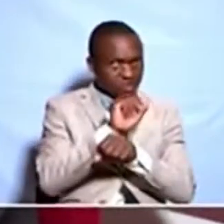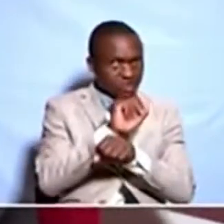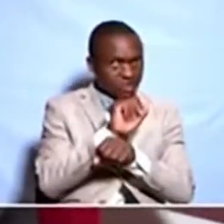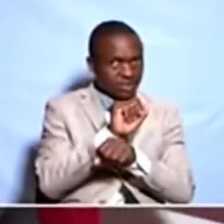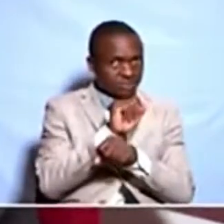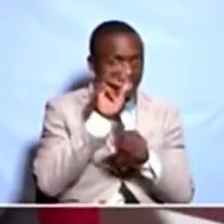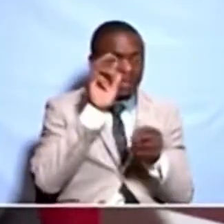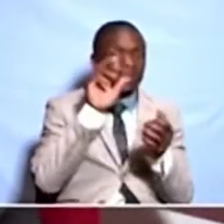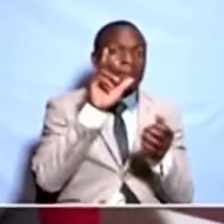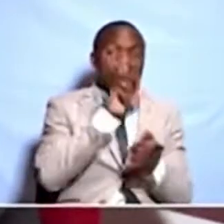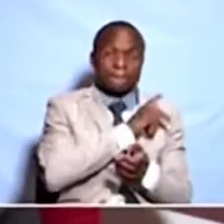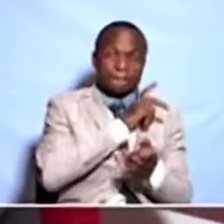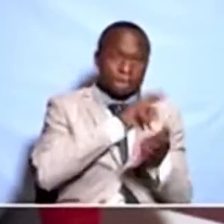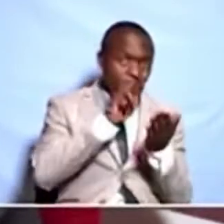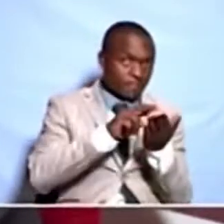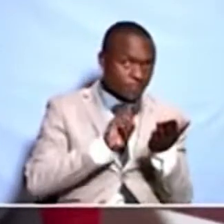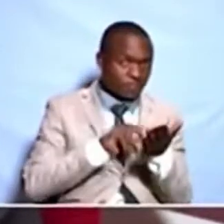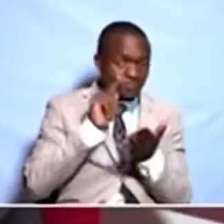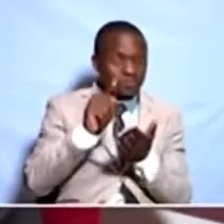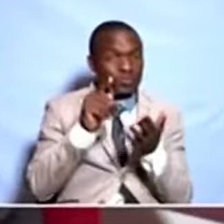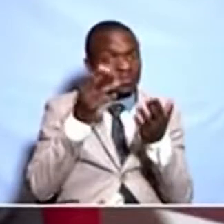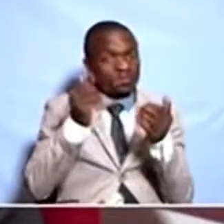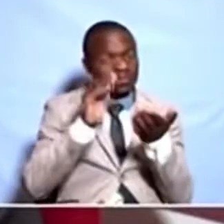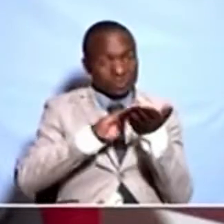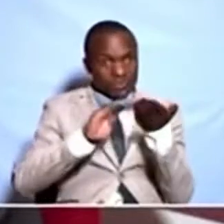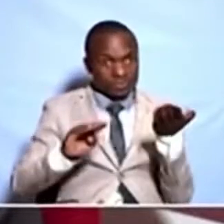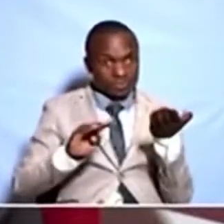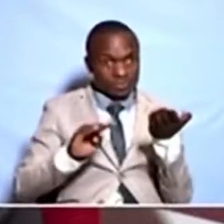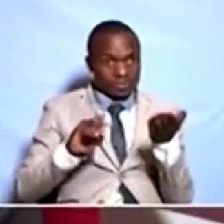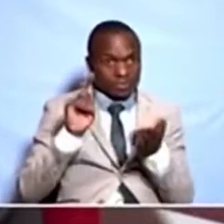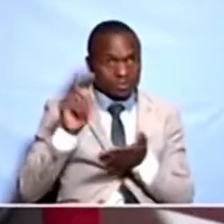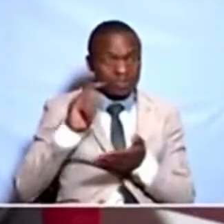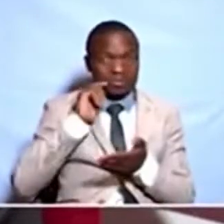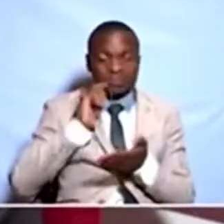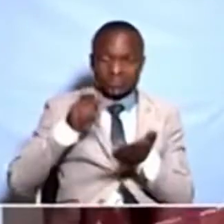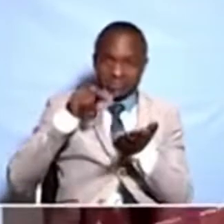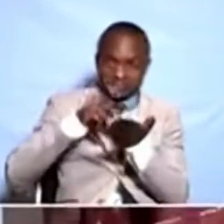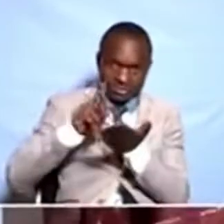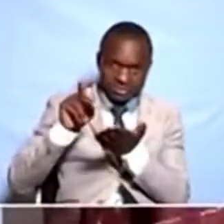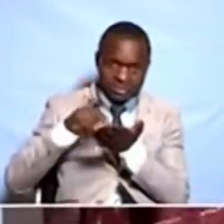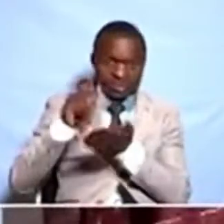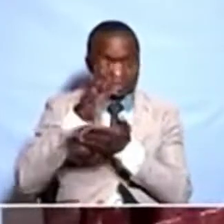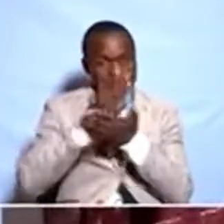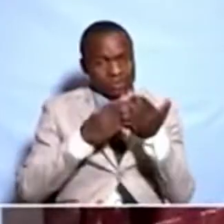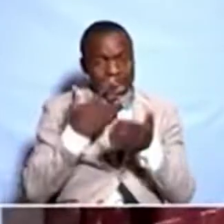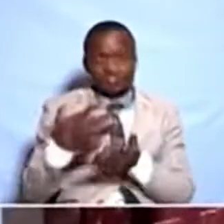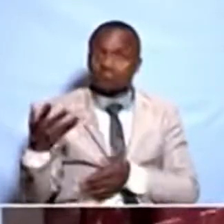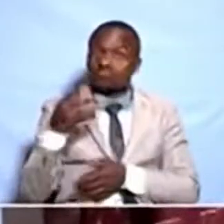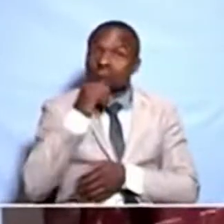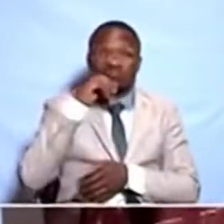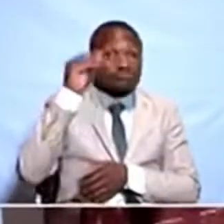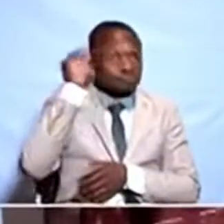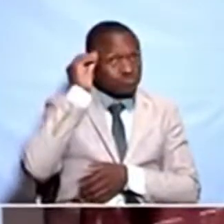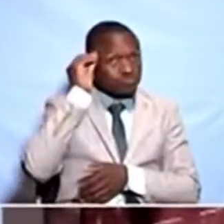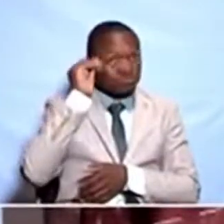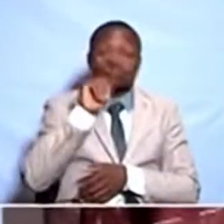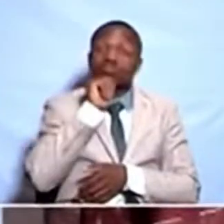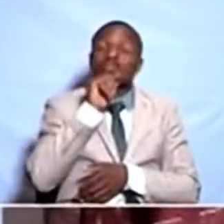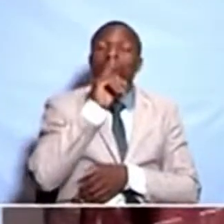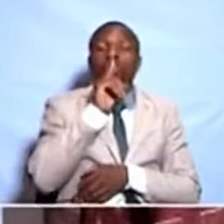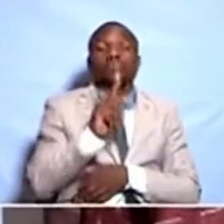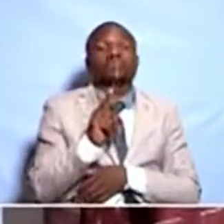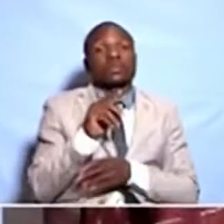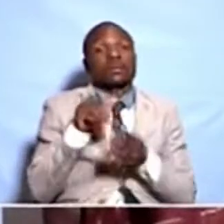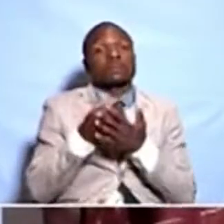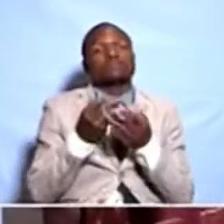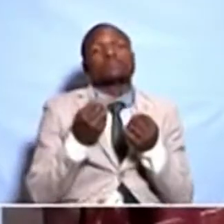need to report to pay something? I want to believe that police, yes, they will be required to pay something. I don't know. I'm not just too sure how